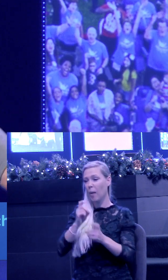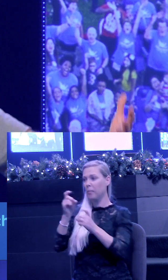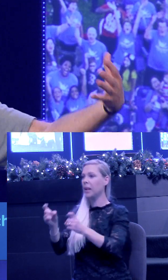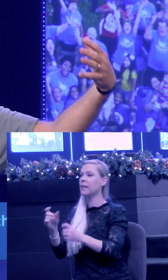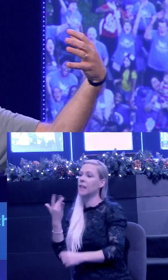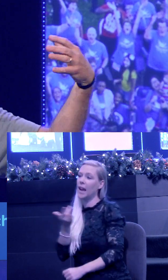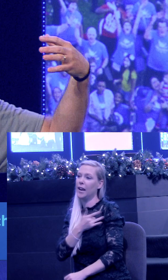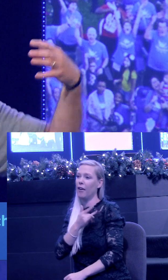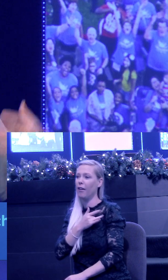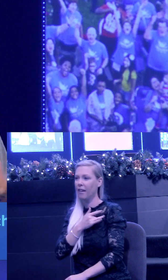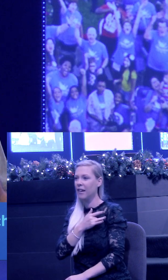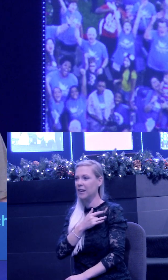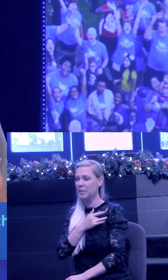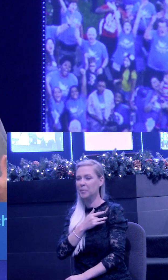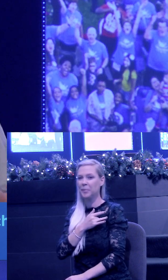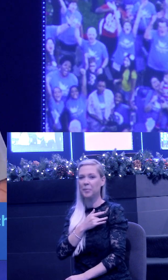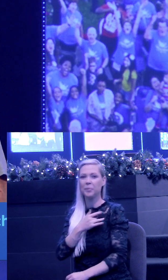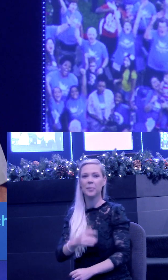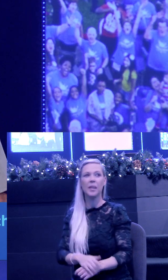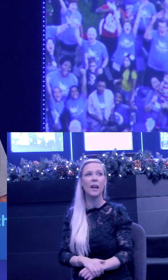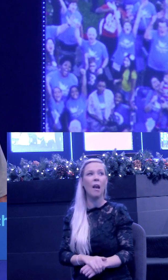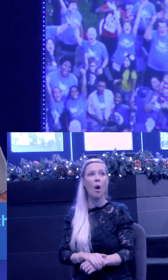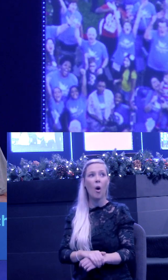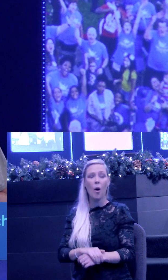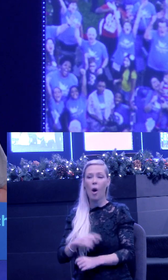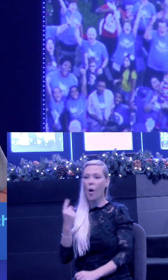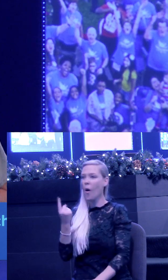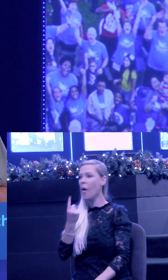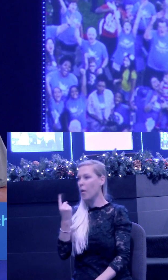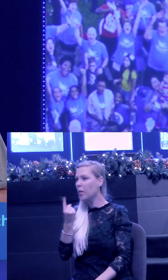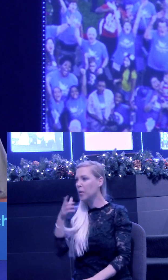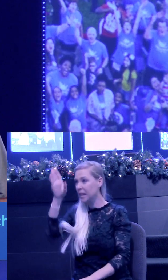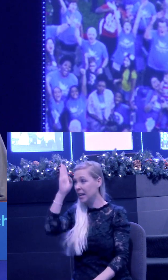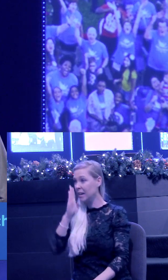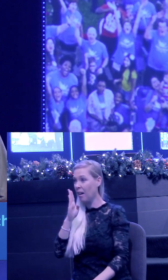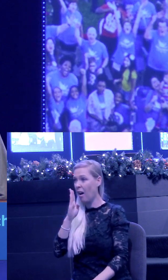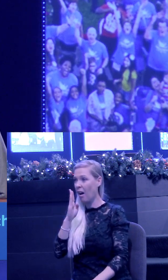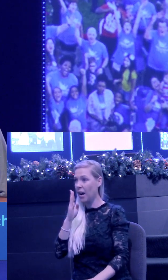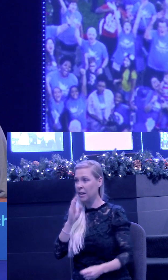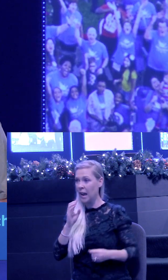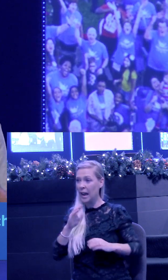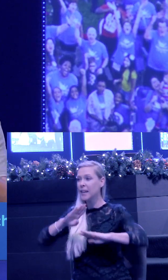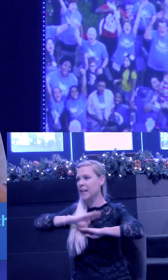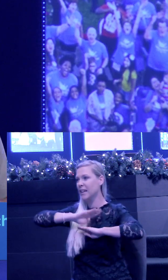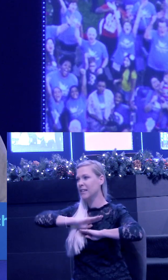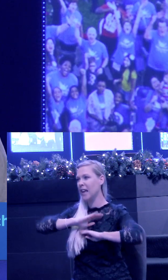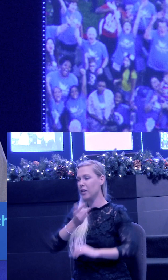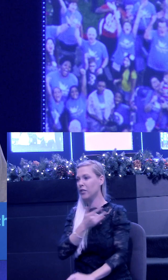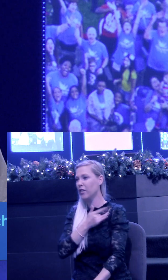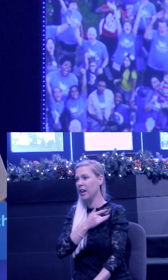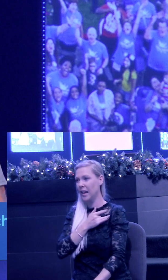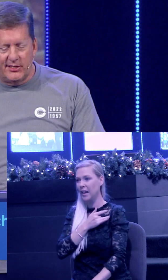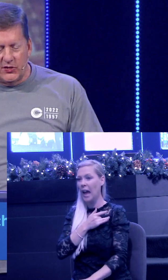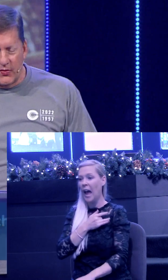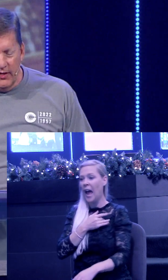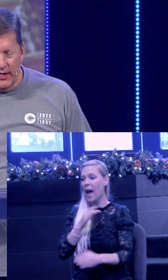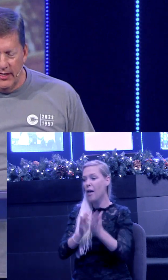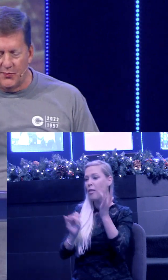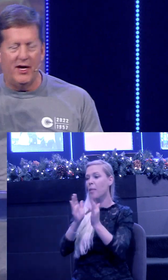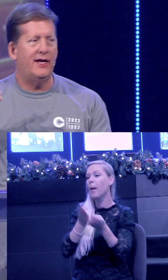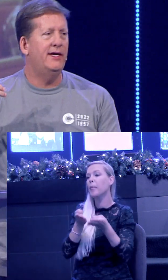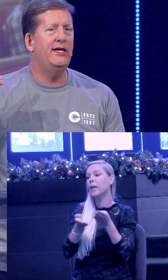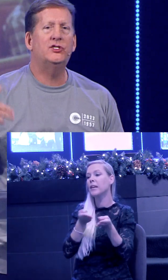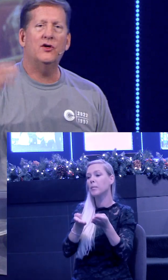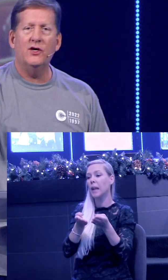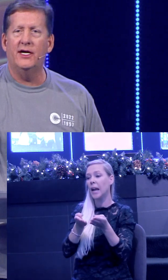us has a God-shaped hole in our heart that can only be filled by God himself. And the Bible tells us in Ecclesiastes 3 that